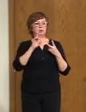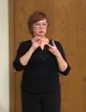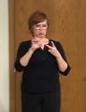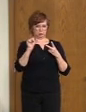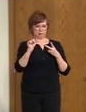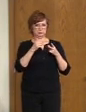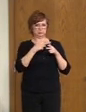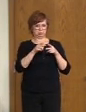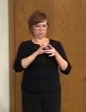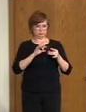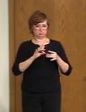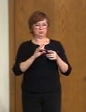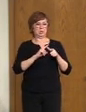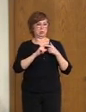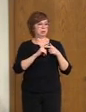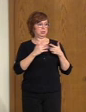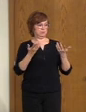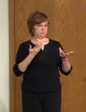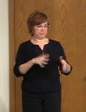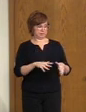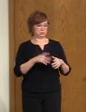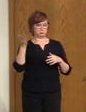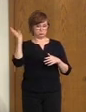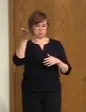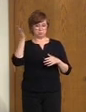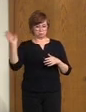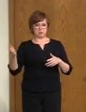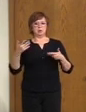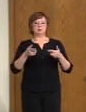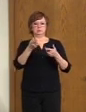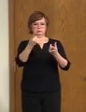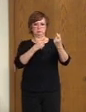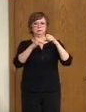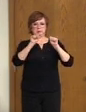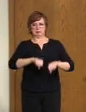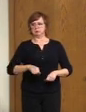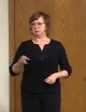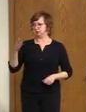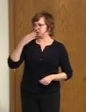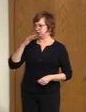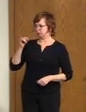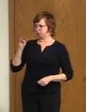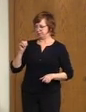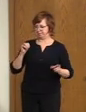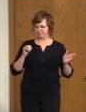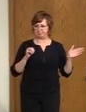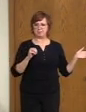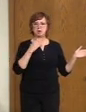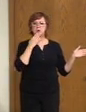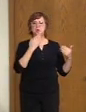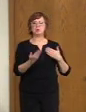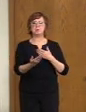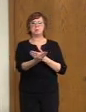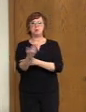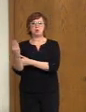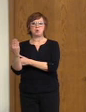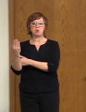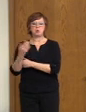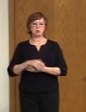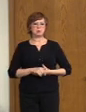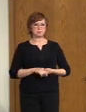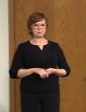remarks following the presentation, then we'll have time for questions. Thanks, Jim. Good morning, everyone. I'd like to start